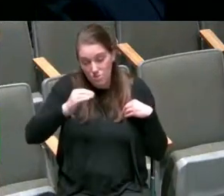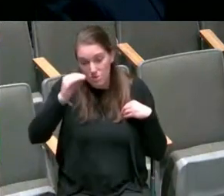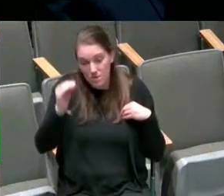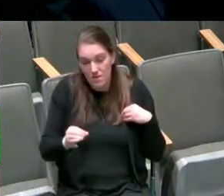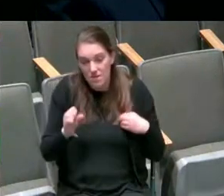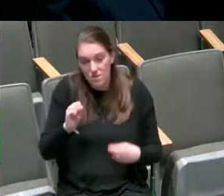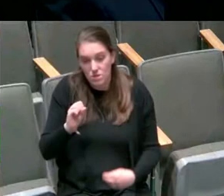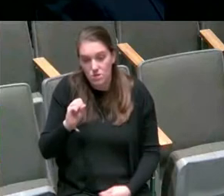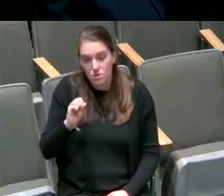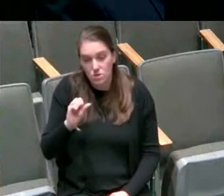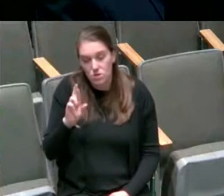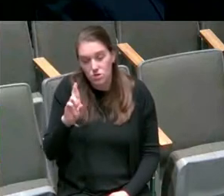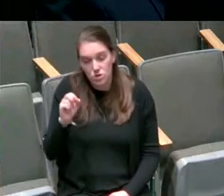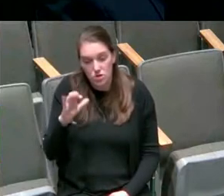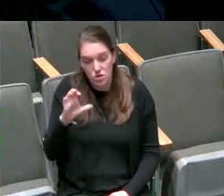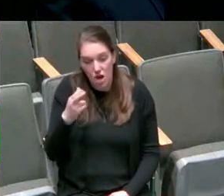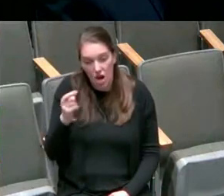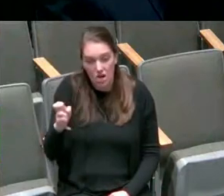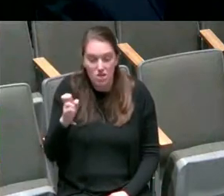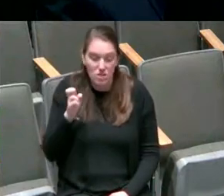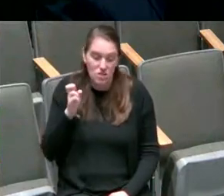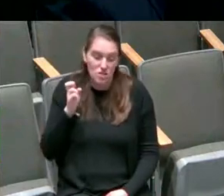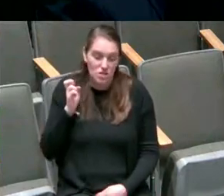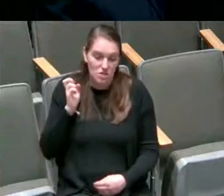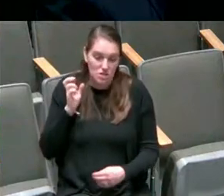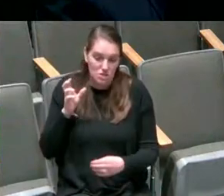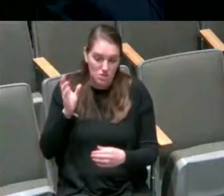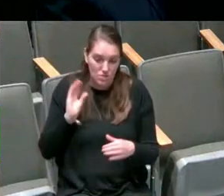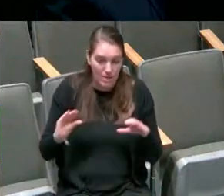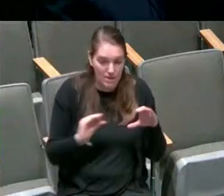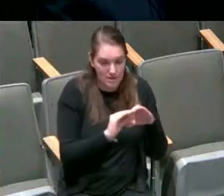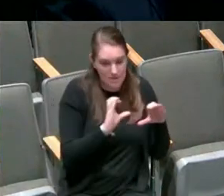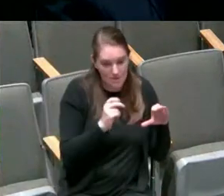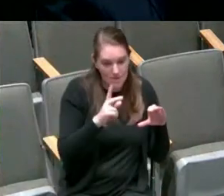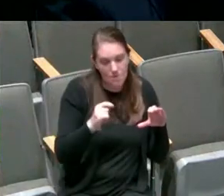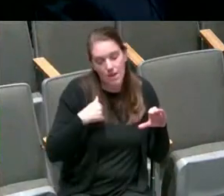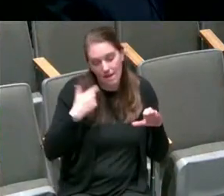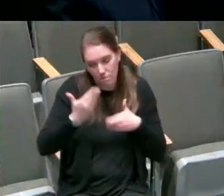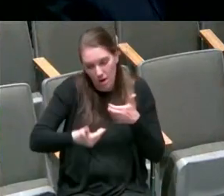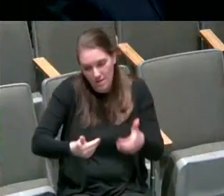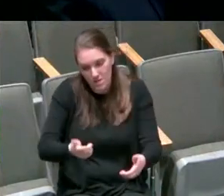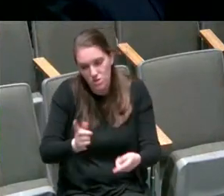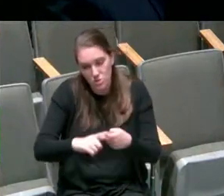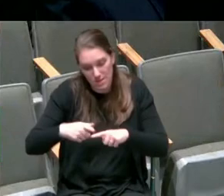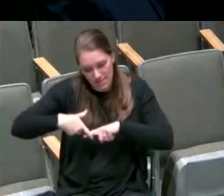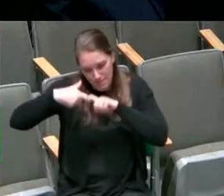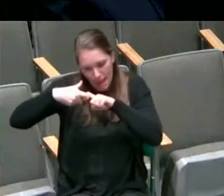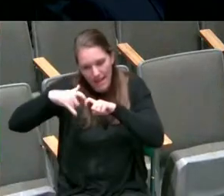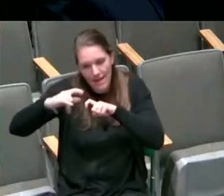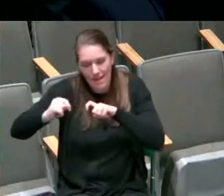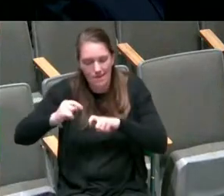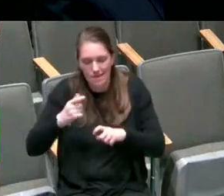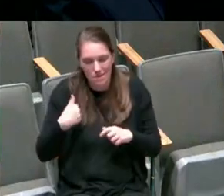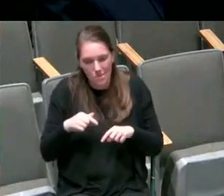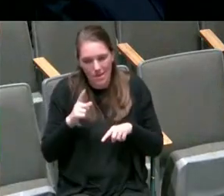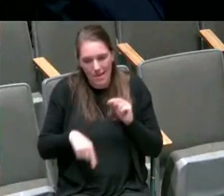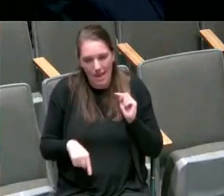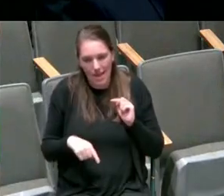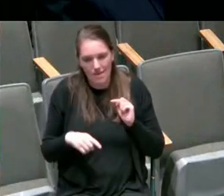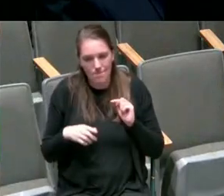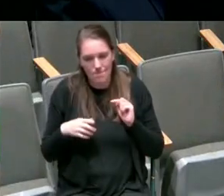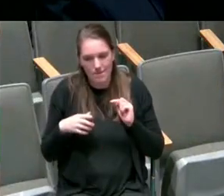the CPC things and we would have to go through some kind of process to unadopt it and suspend it it's not something that can be